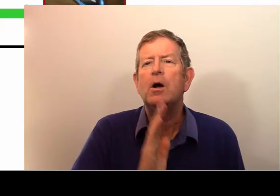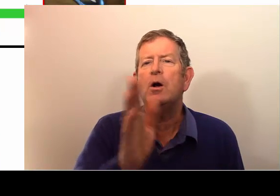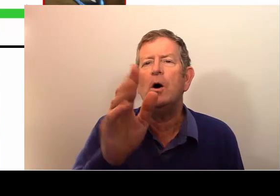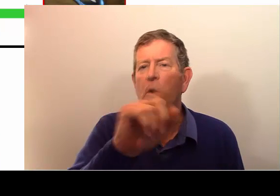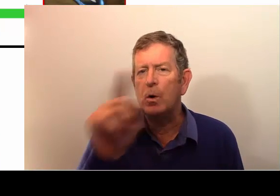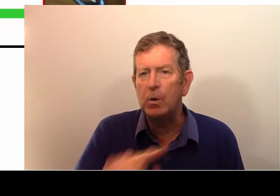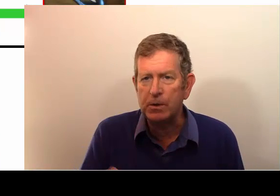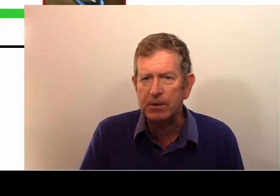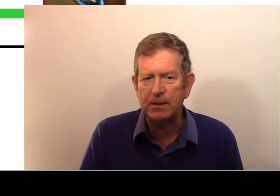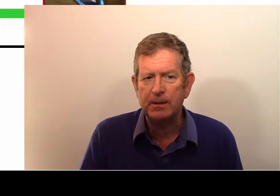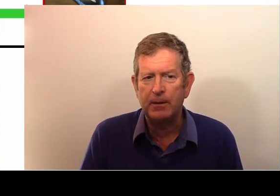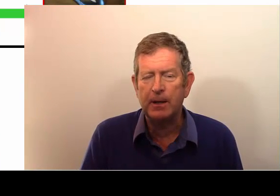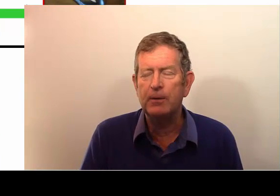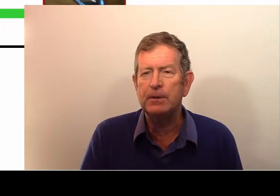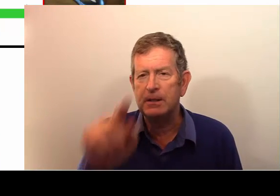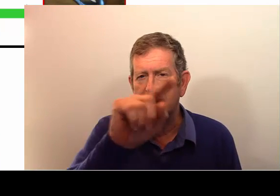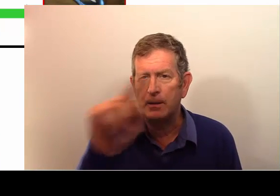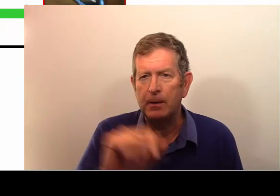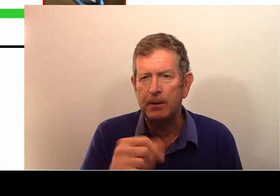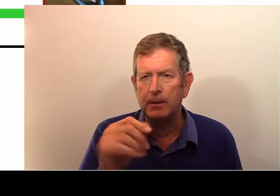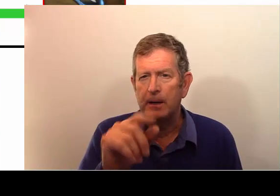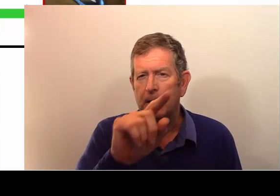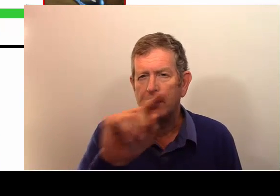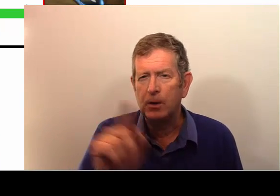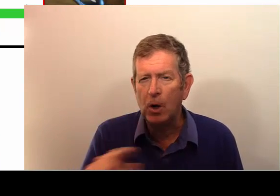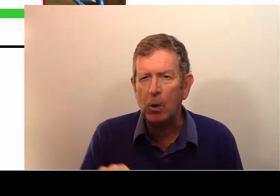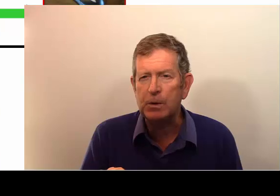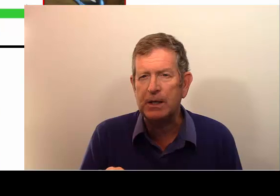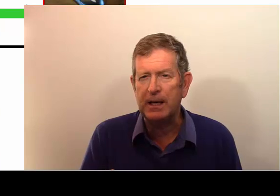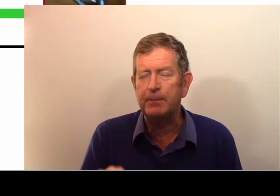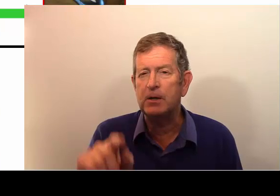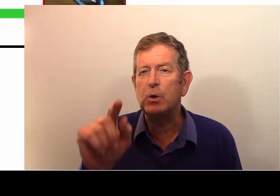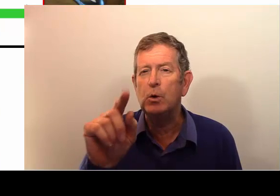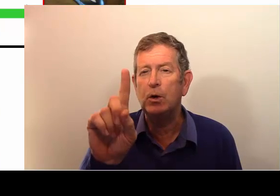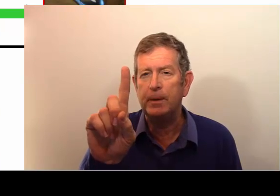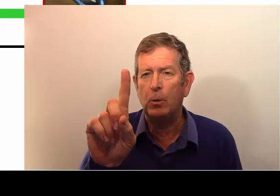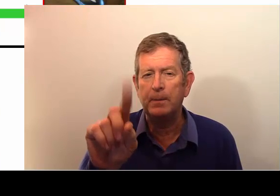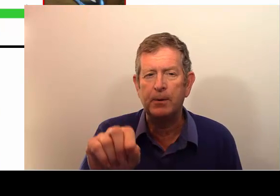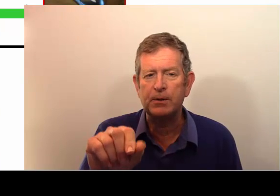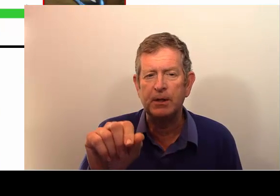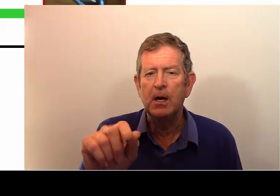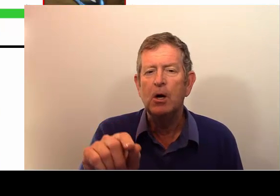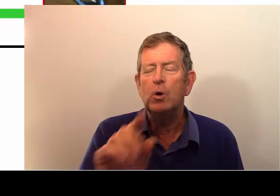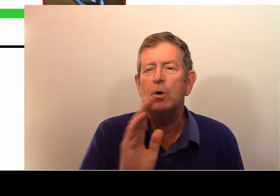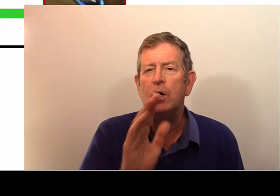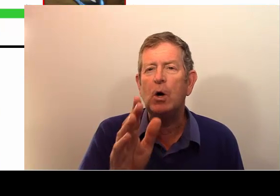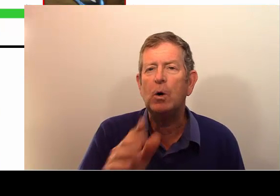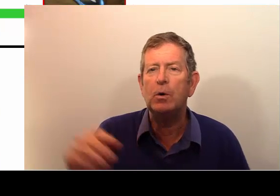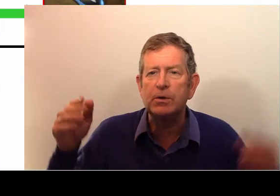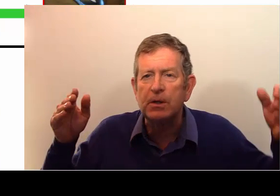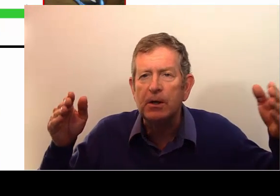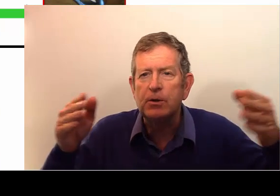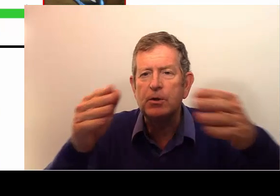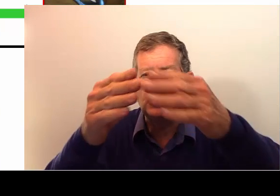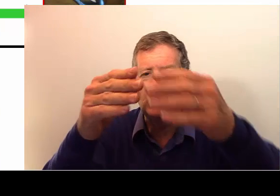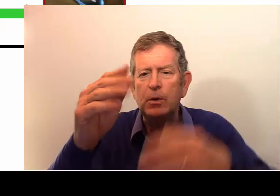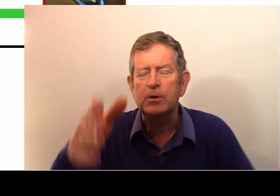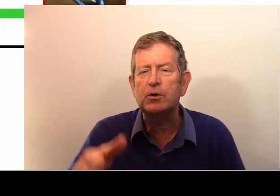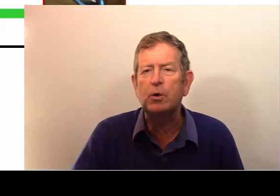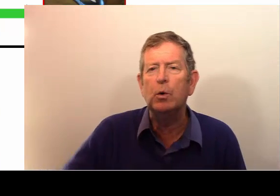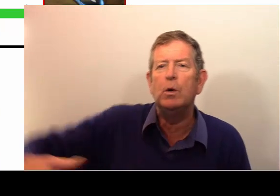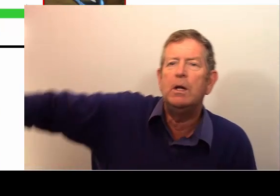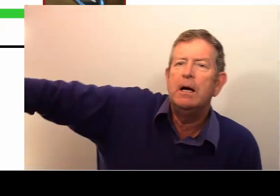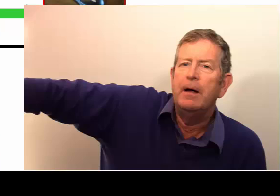who goes? There we see the goes again, because who could be 1 person. Who goes